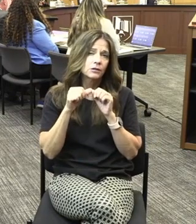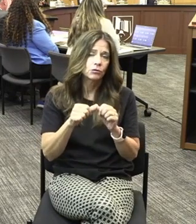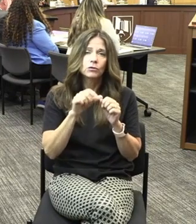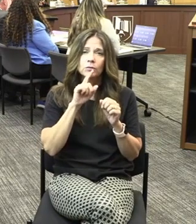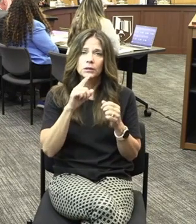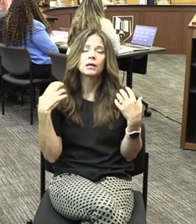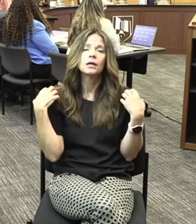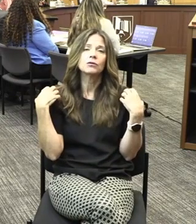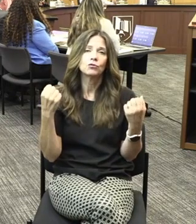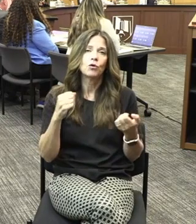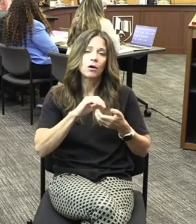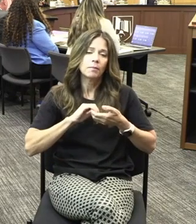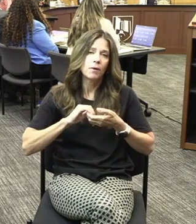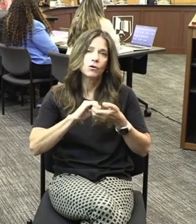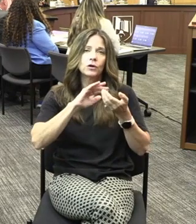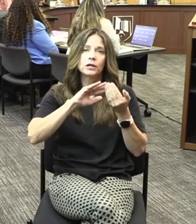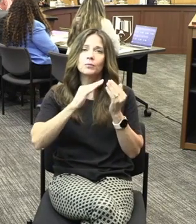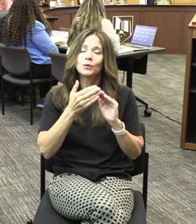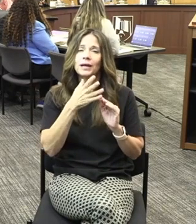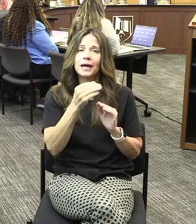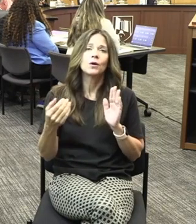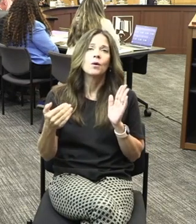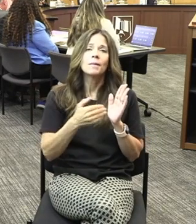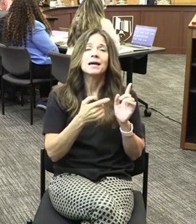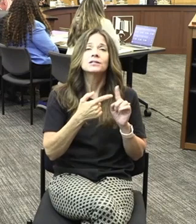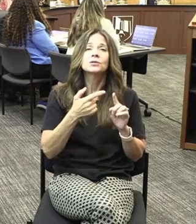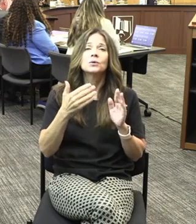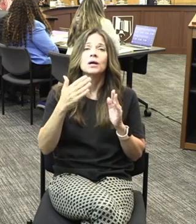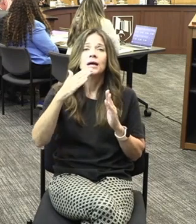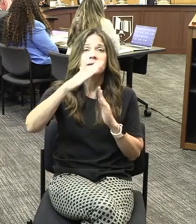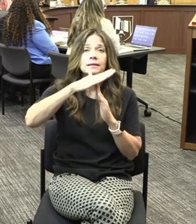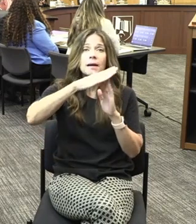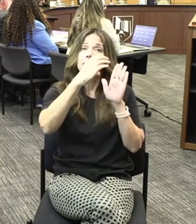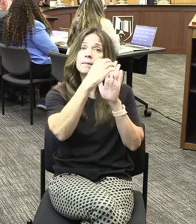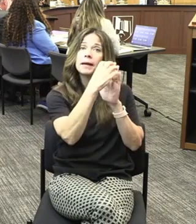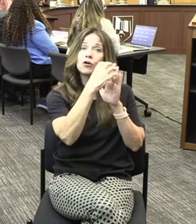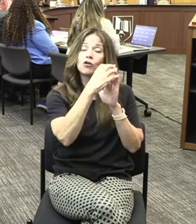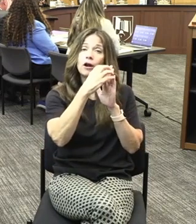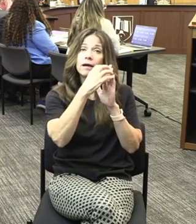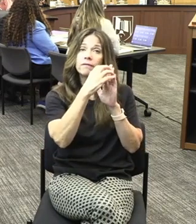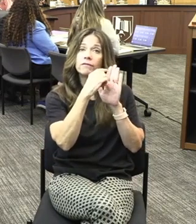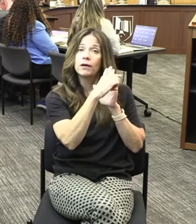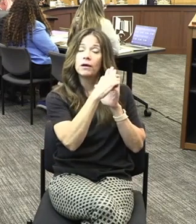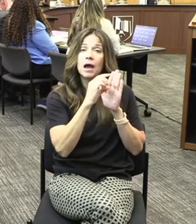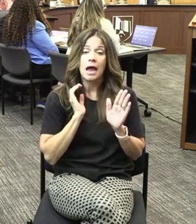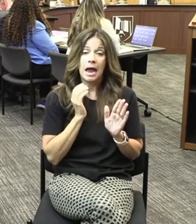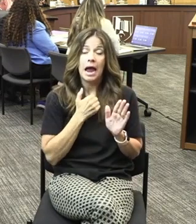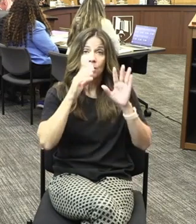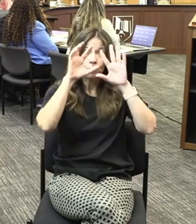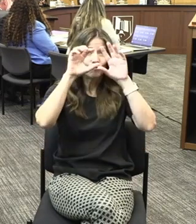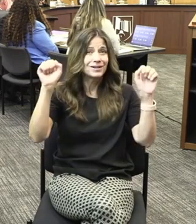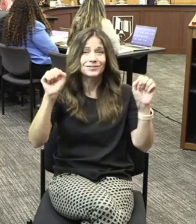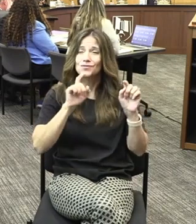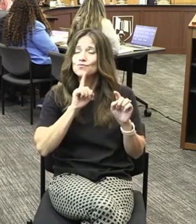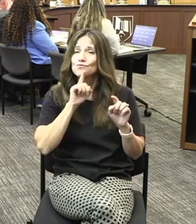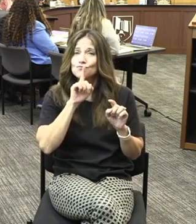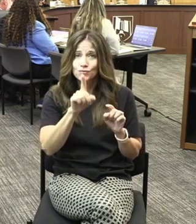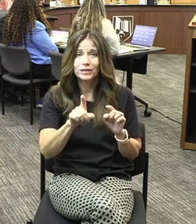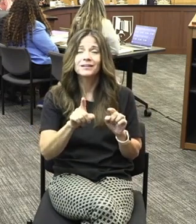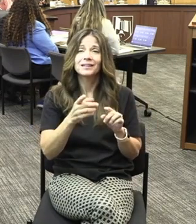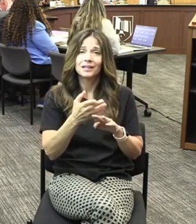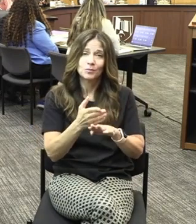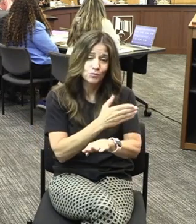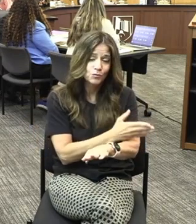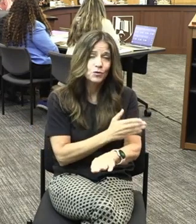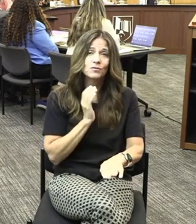strong partner in the community. And I go back to the top of that paragraph where we have our president who has greatly enhanced the image of JJC, being